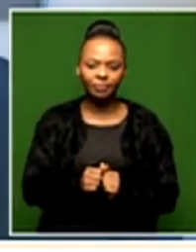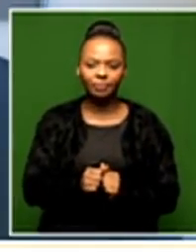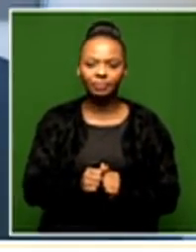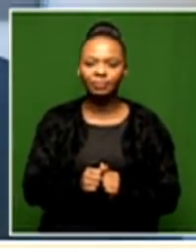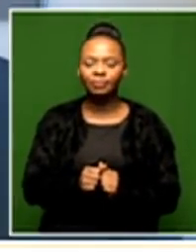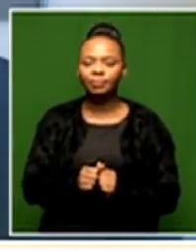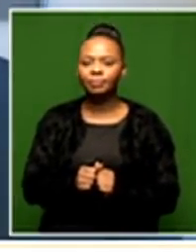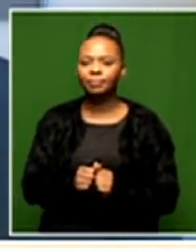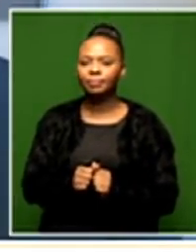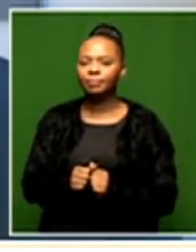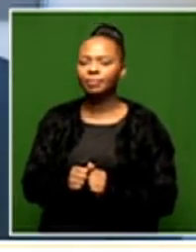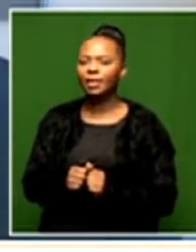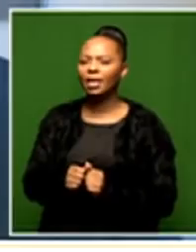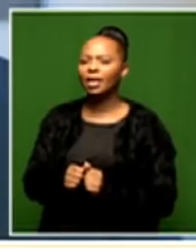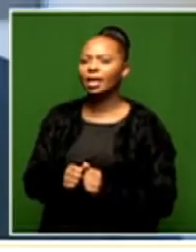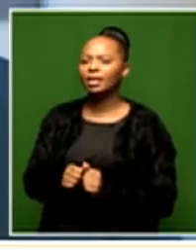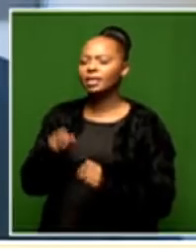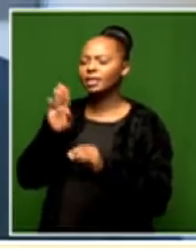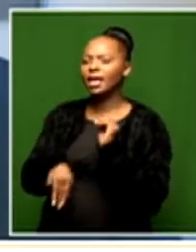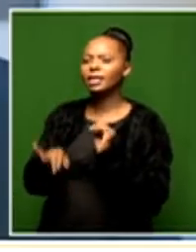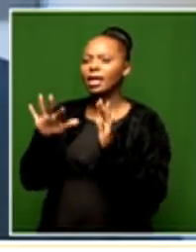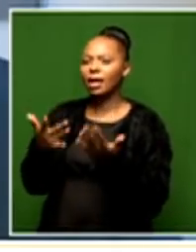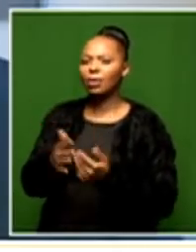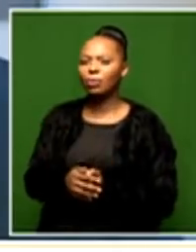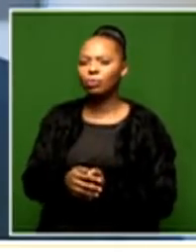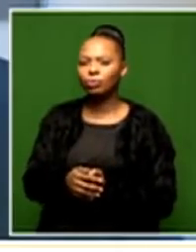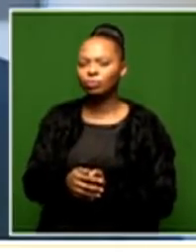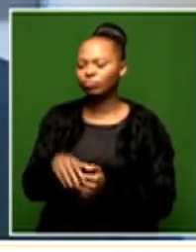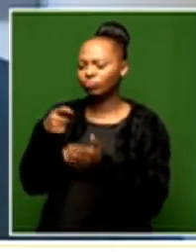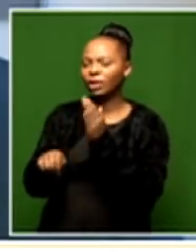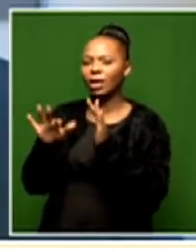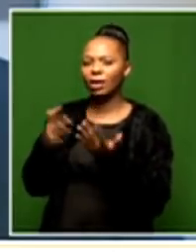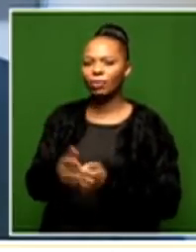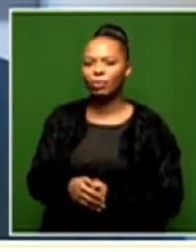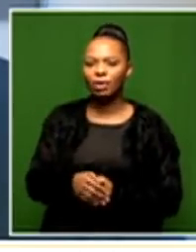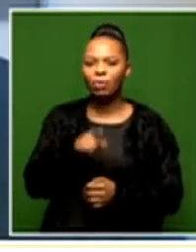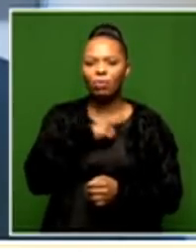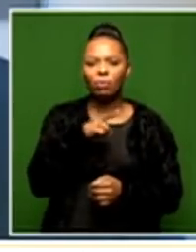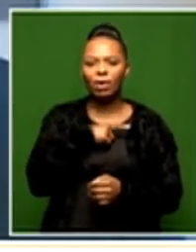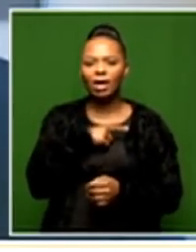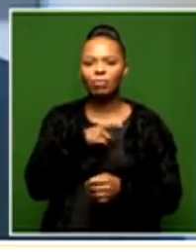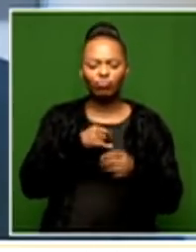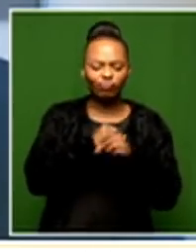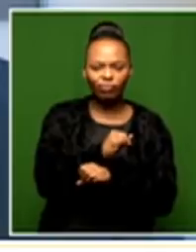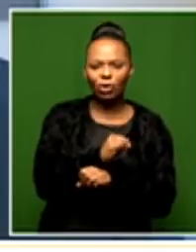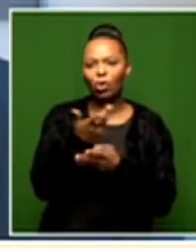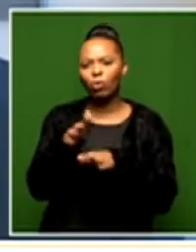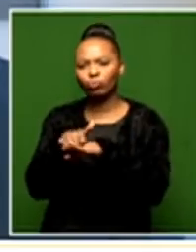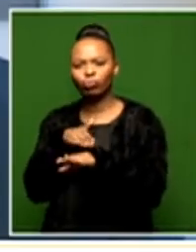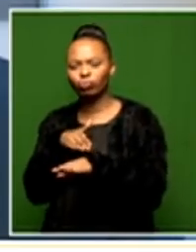how would charging differently between peak and off-peak hours actually affect households in their